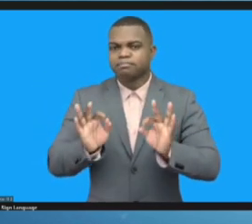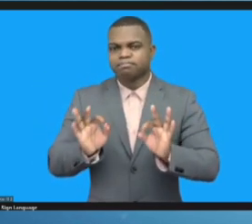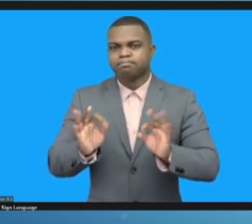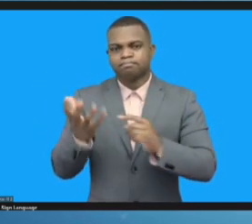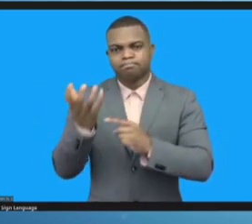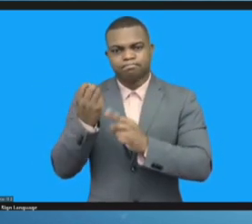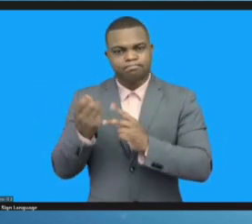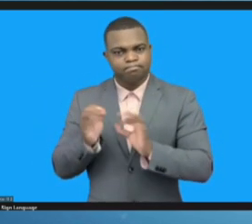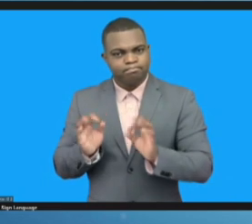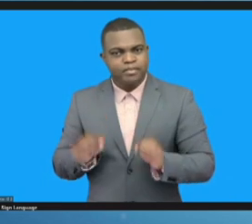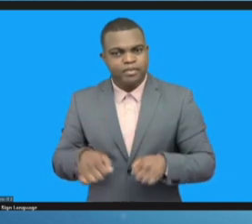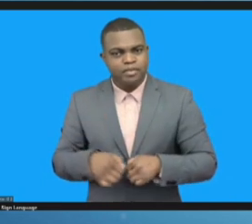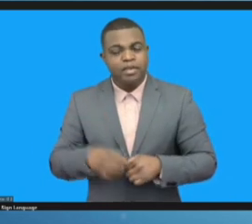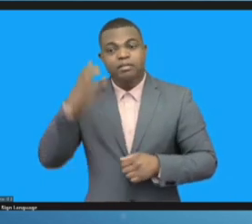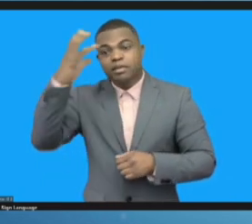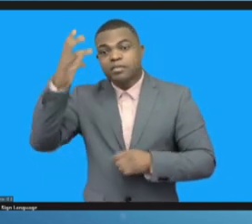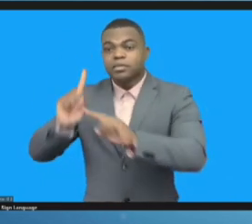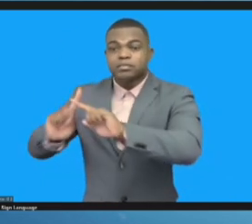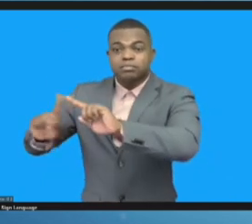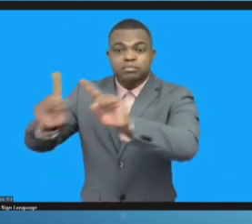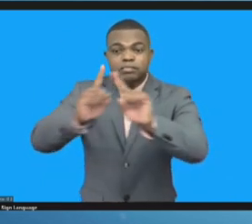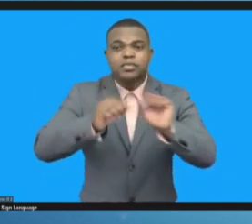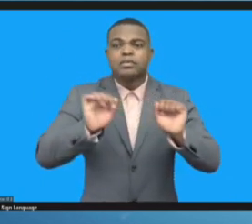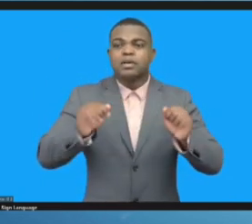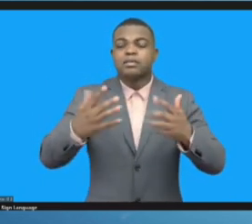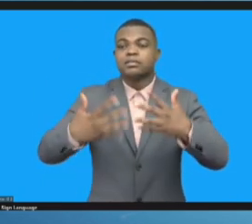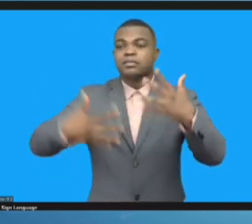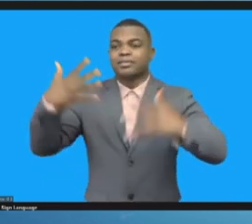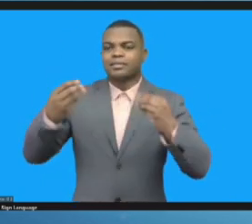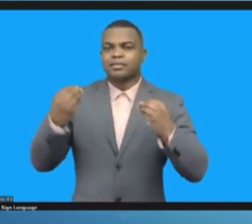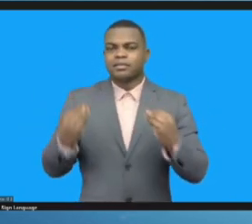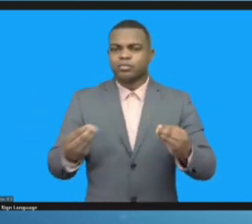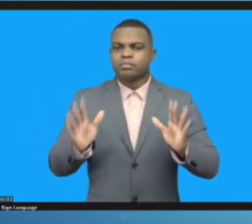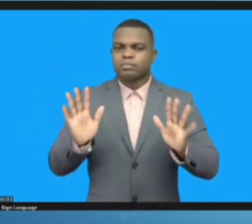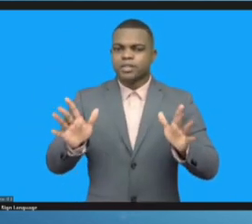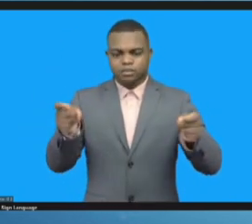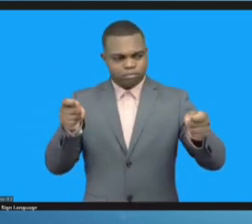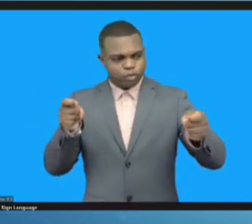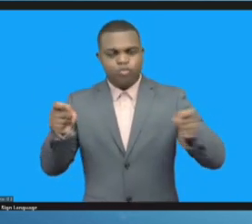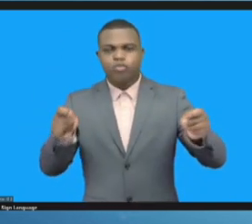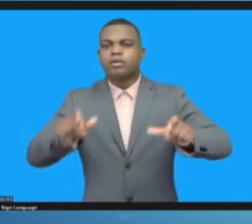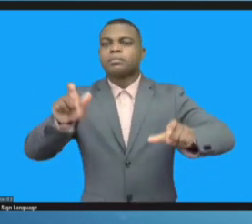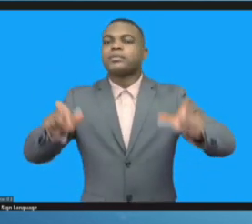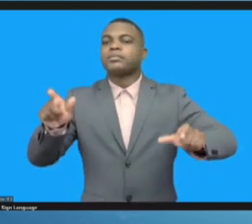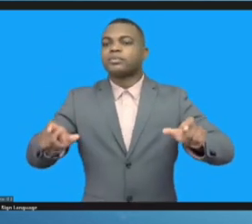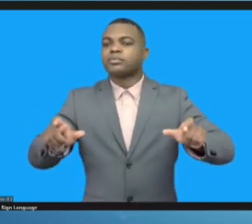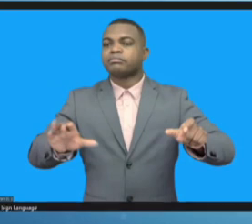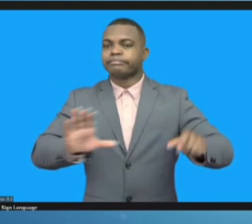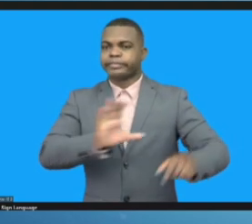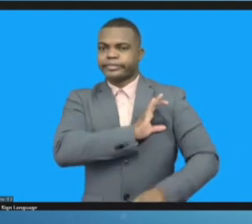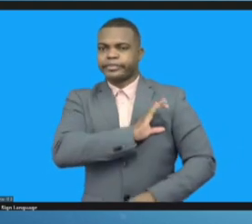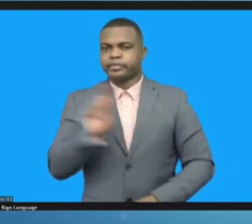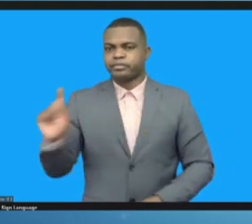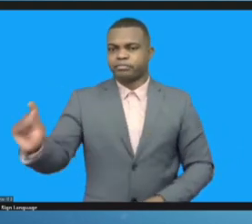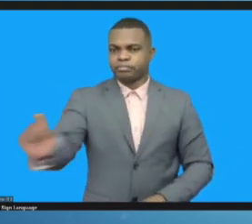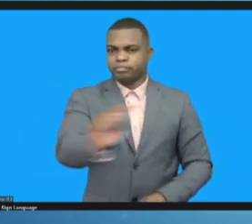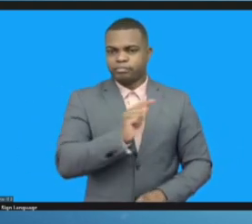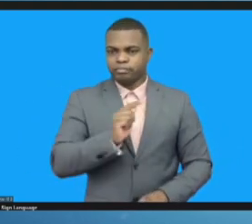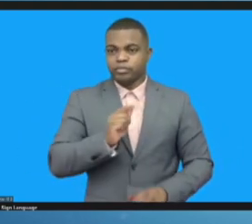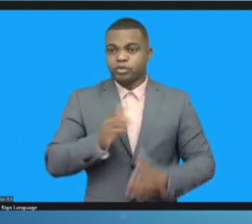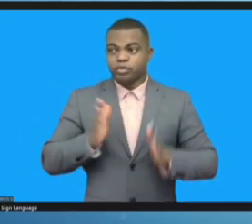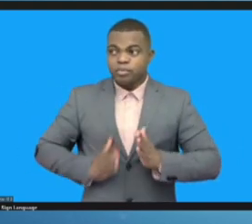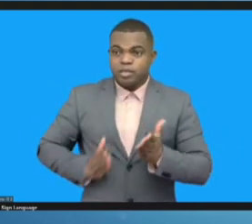future that does not infringe on privacy or dignity. I urge the Internet Governance Forum and its leadership panel to help carry